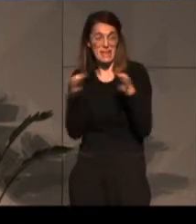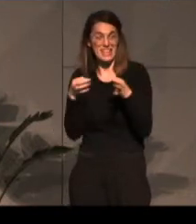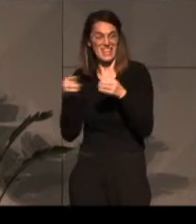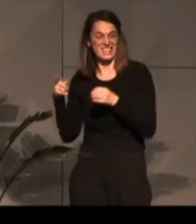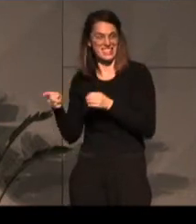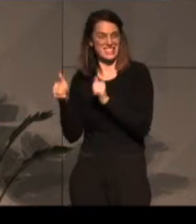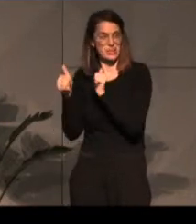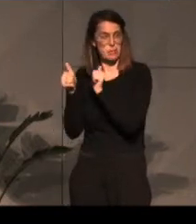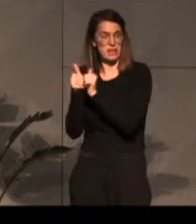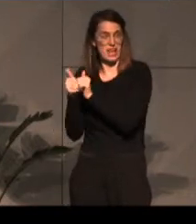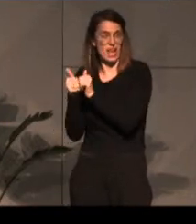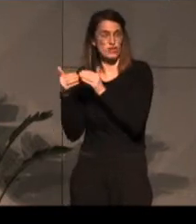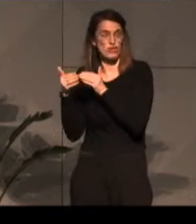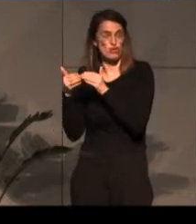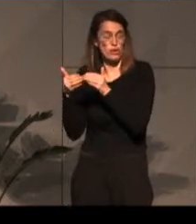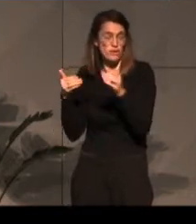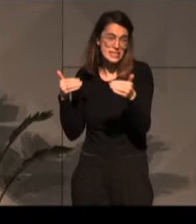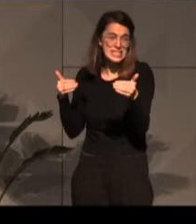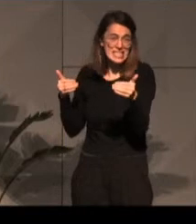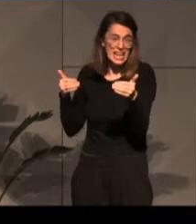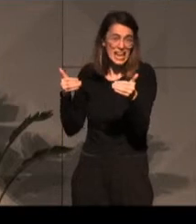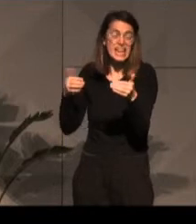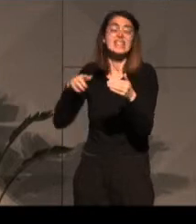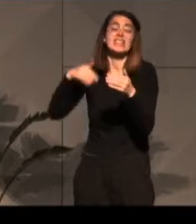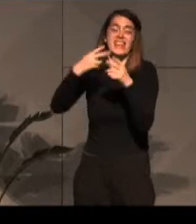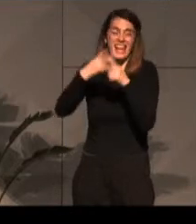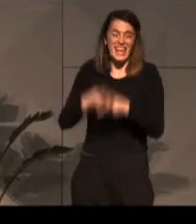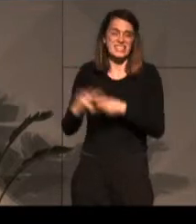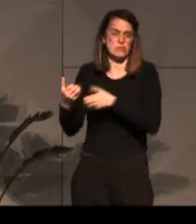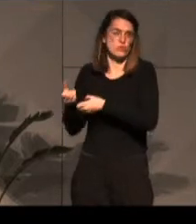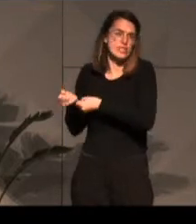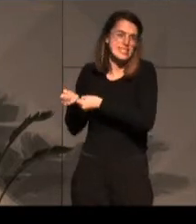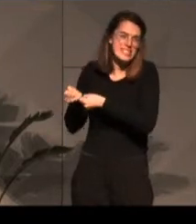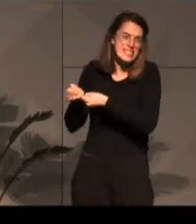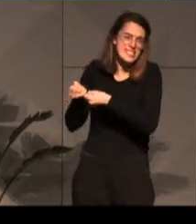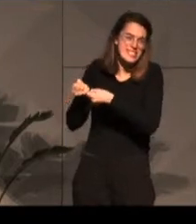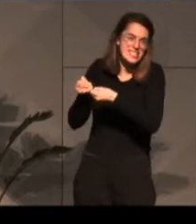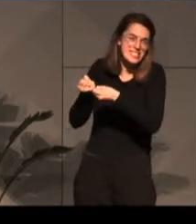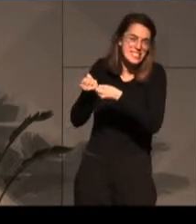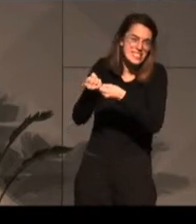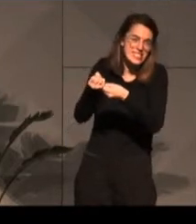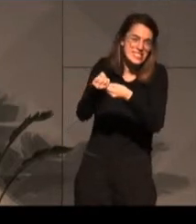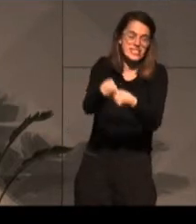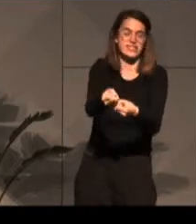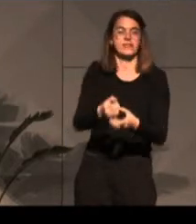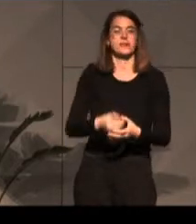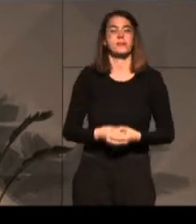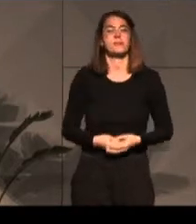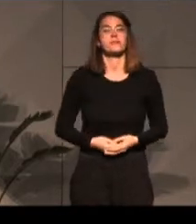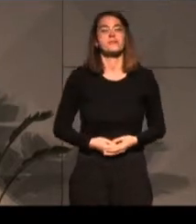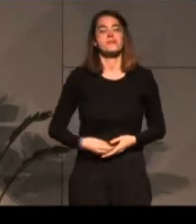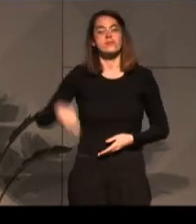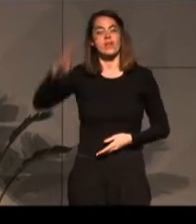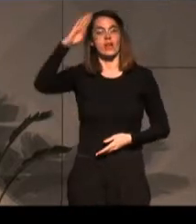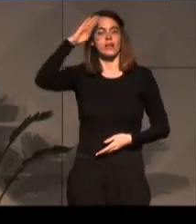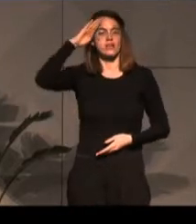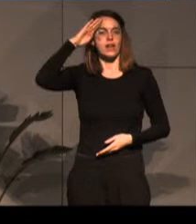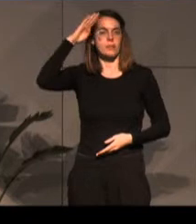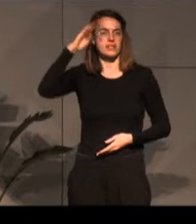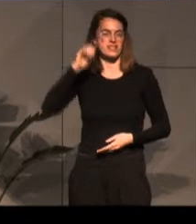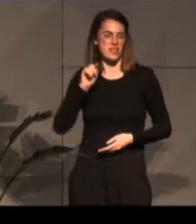close as 970 meters to the ice camp. The equipment has to be dragged over the ice, after which